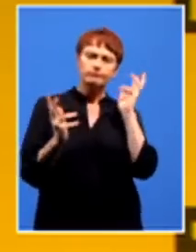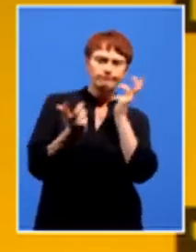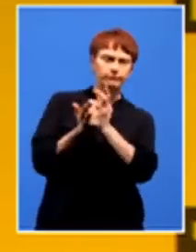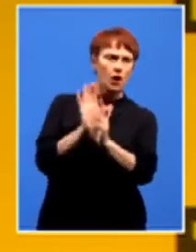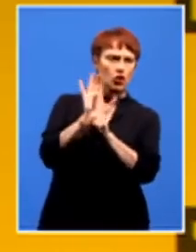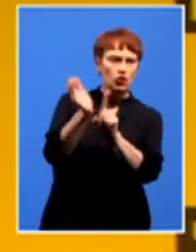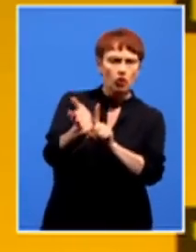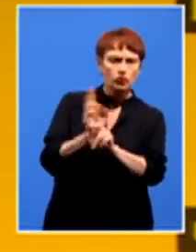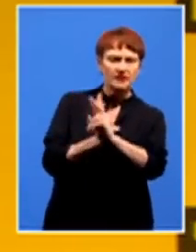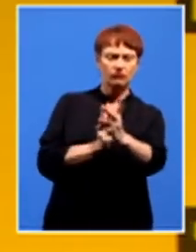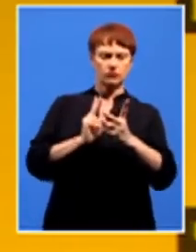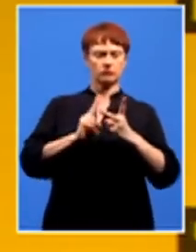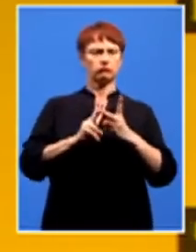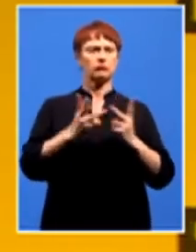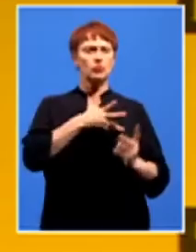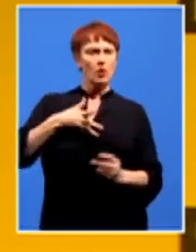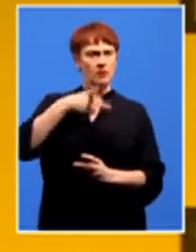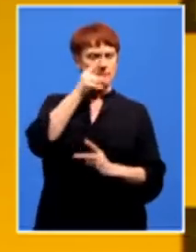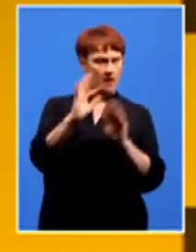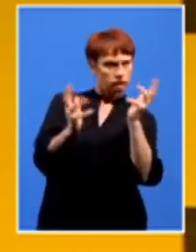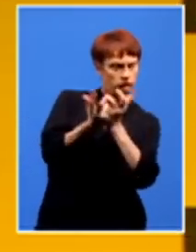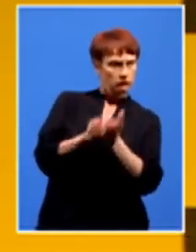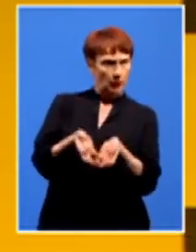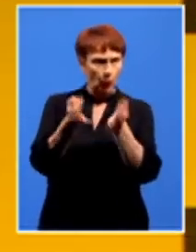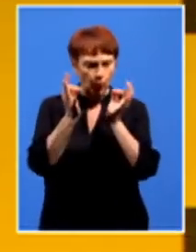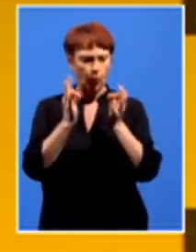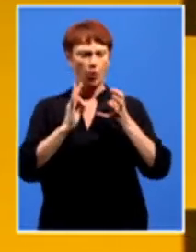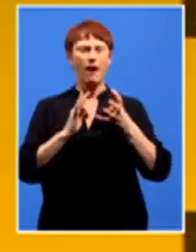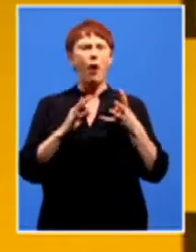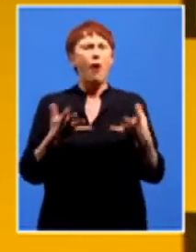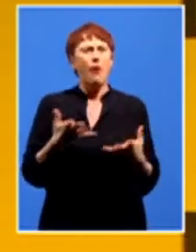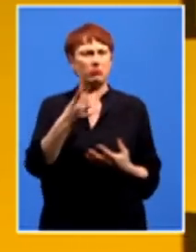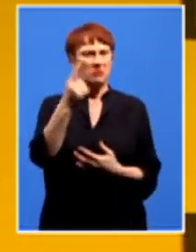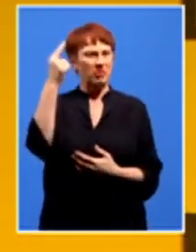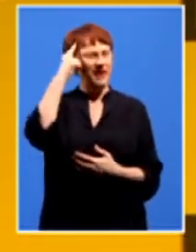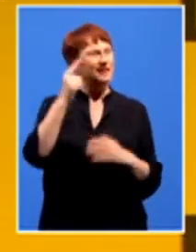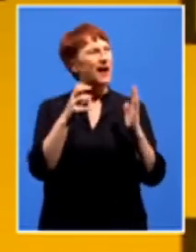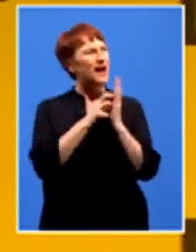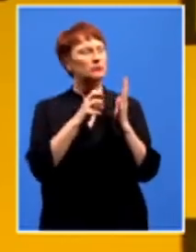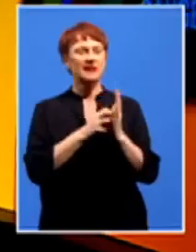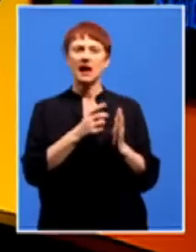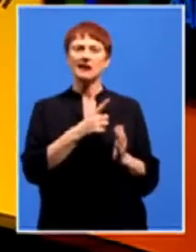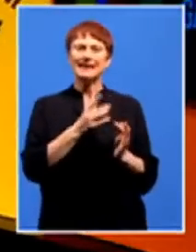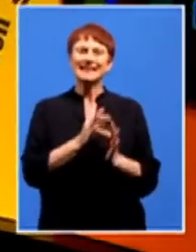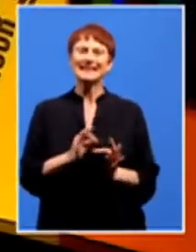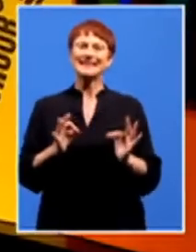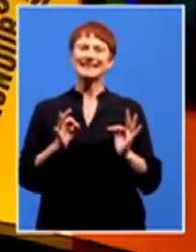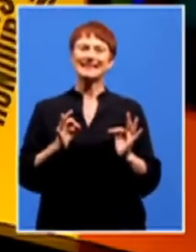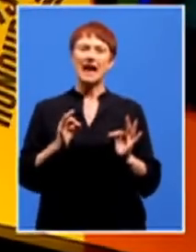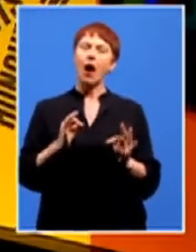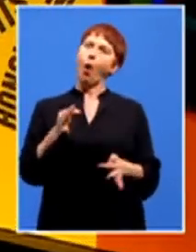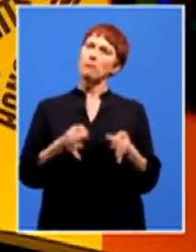genders, stereotypes? Or do you think that our ads have become simply too PC?